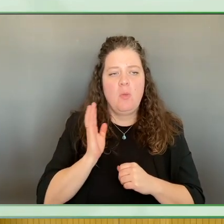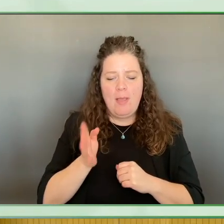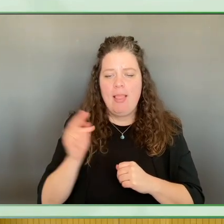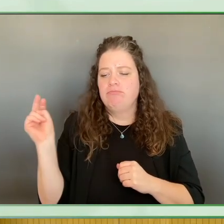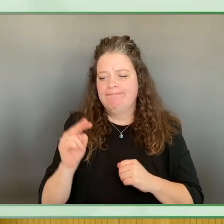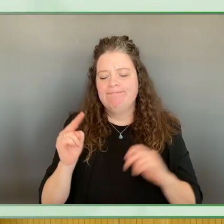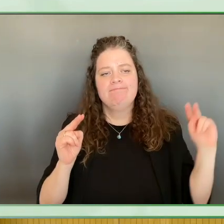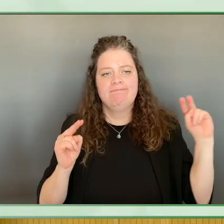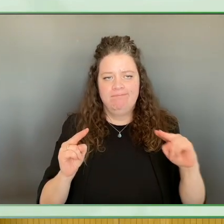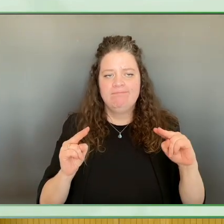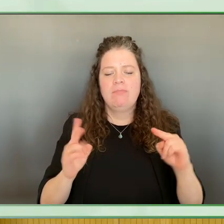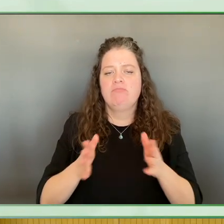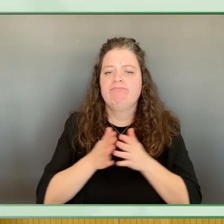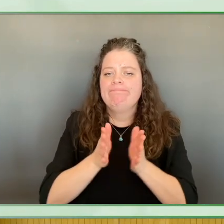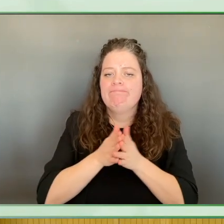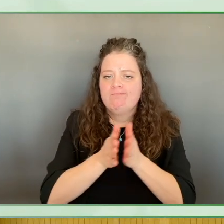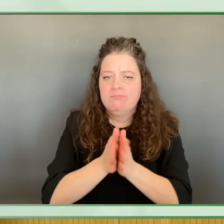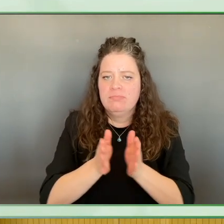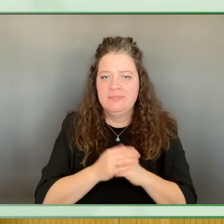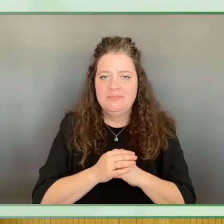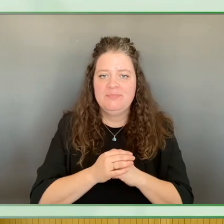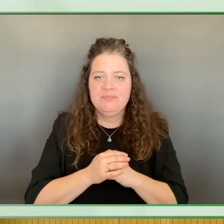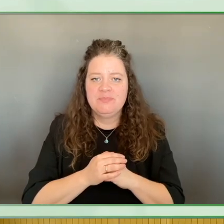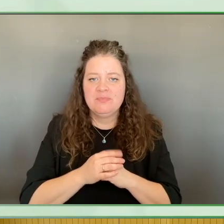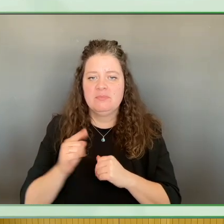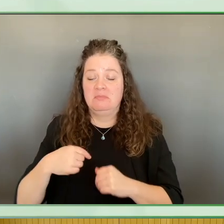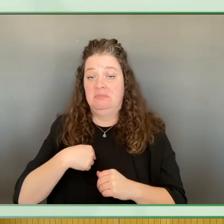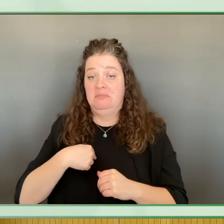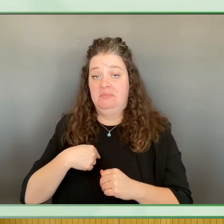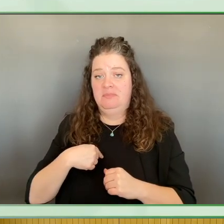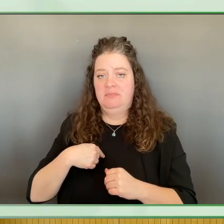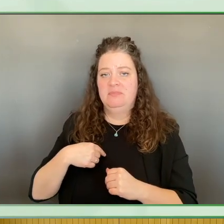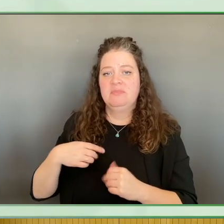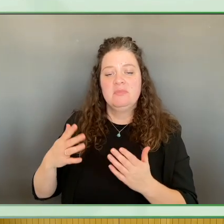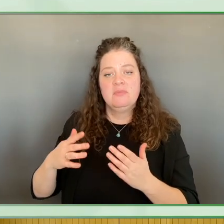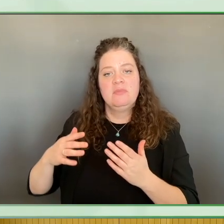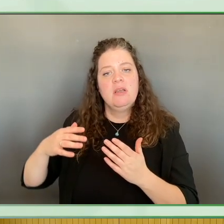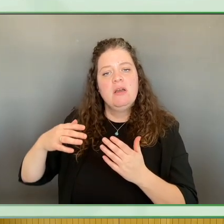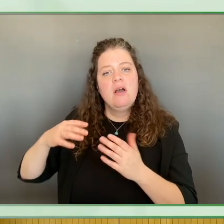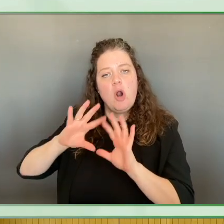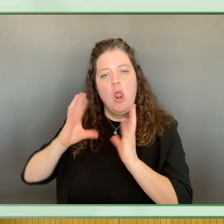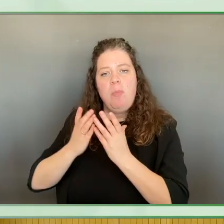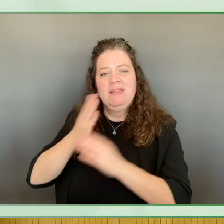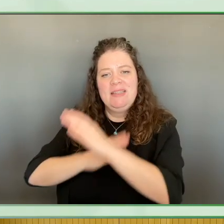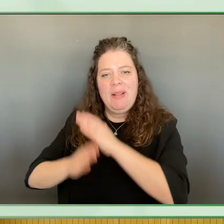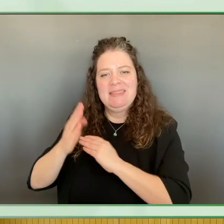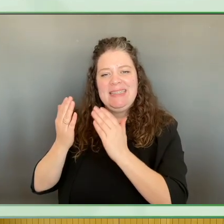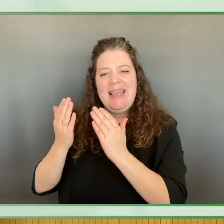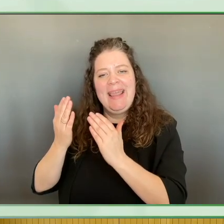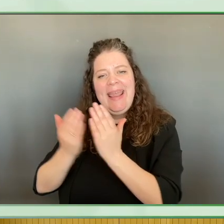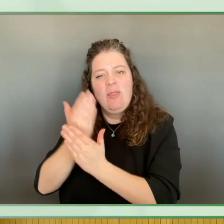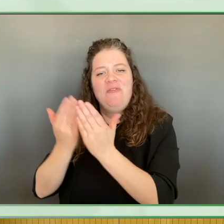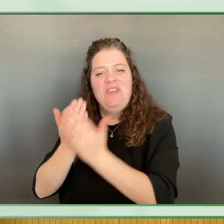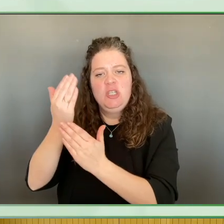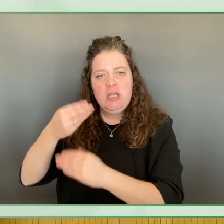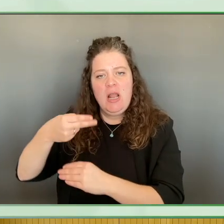perspective of an innovation manager at the Global Disability Innovation Hub, where we work on system pathways, and